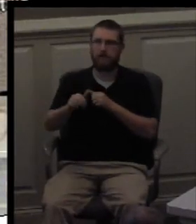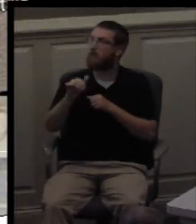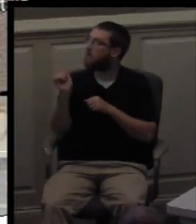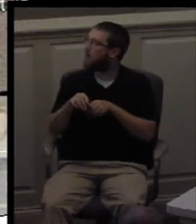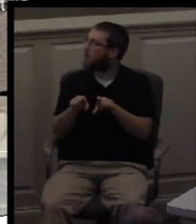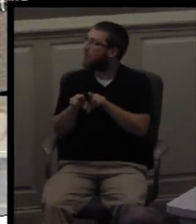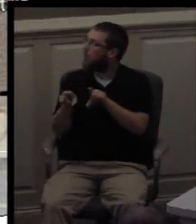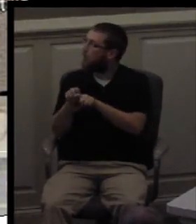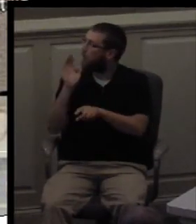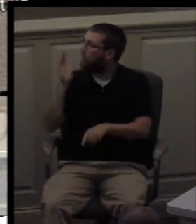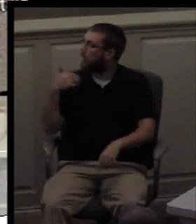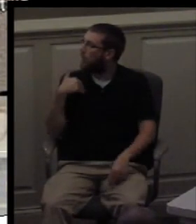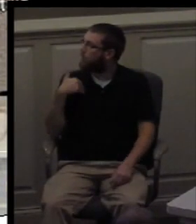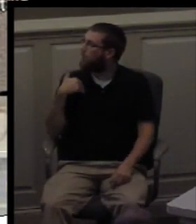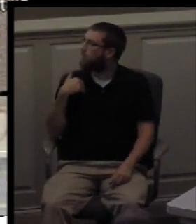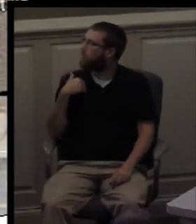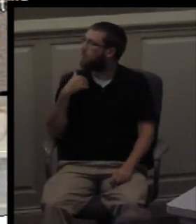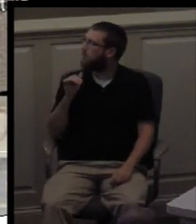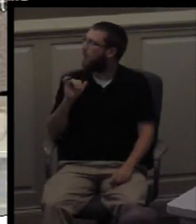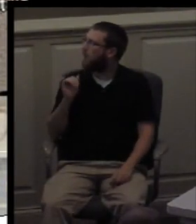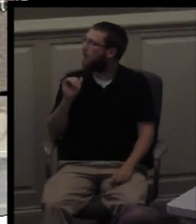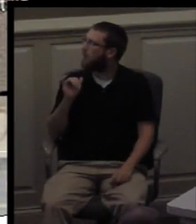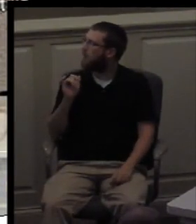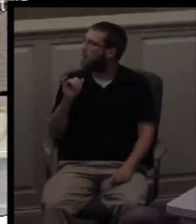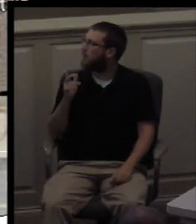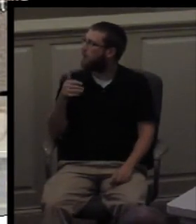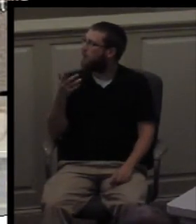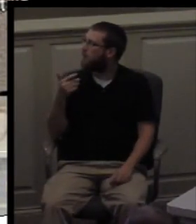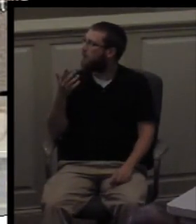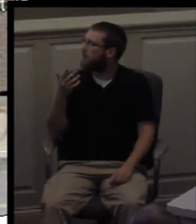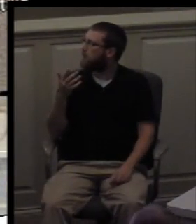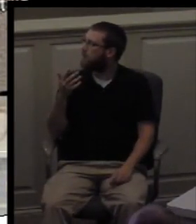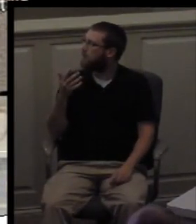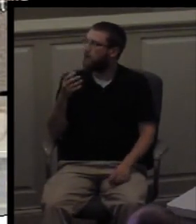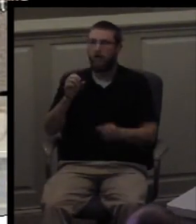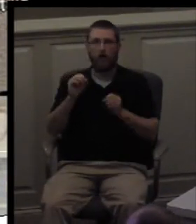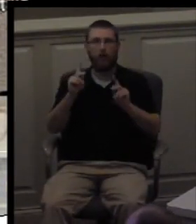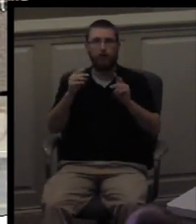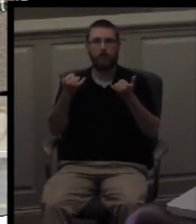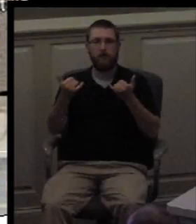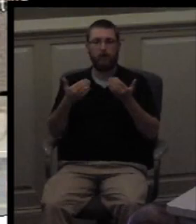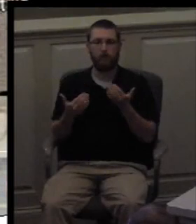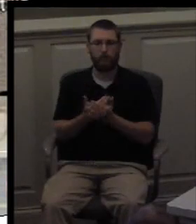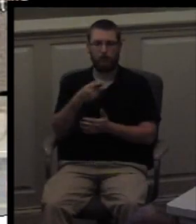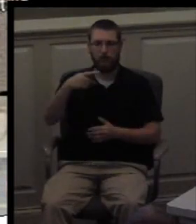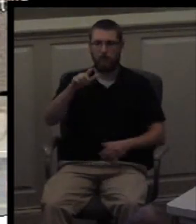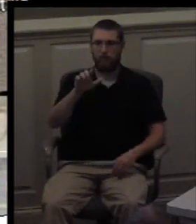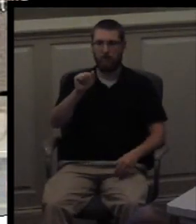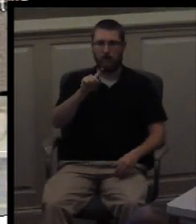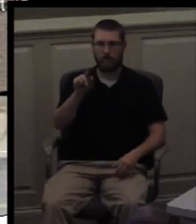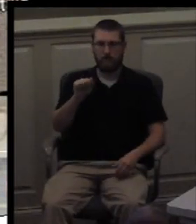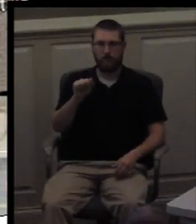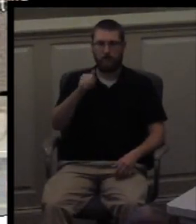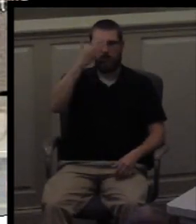also created, if I can get the laser to work here, created the opportunity for a plaza out in